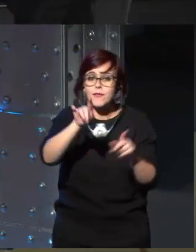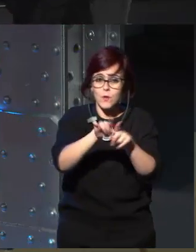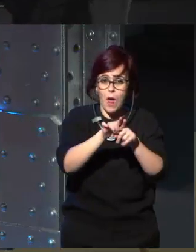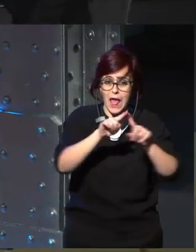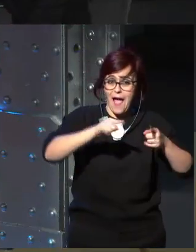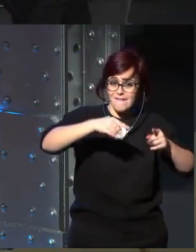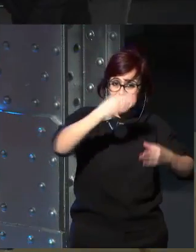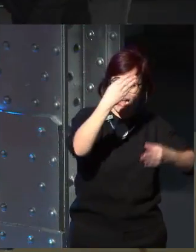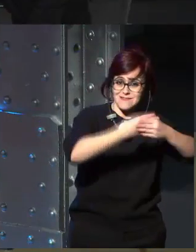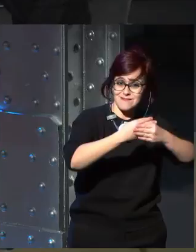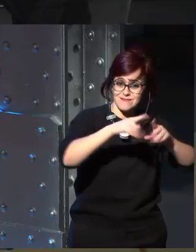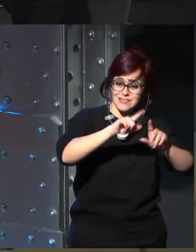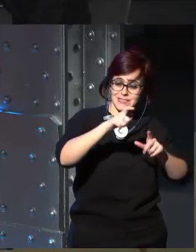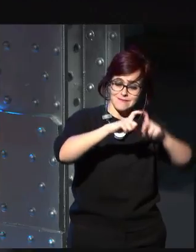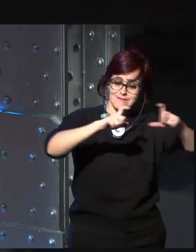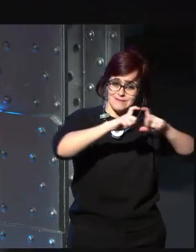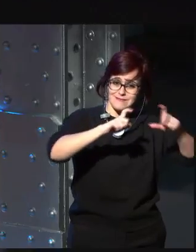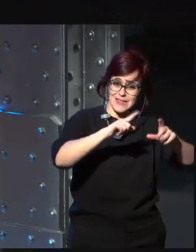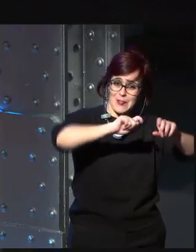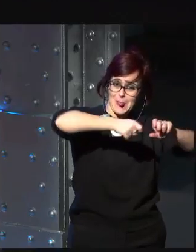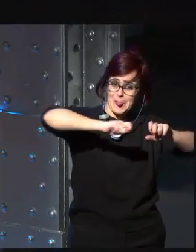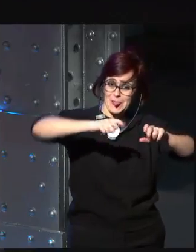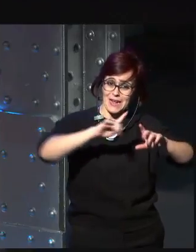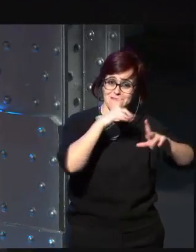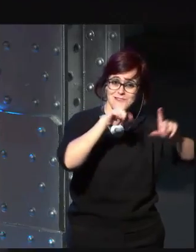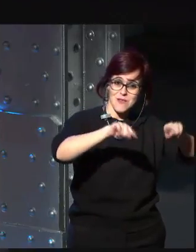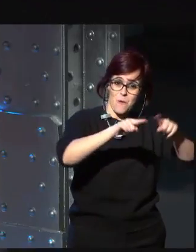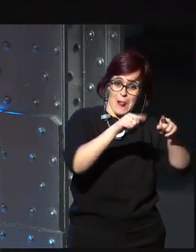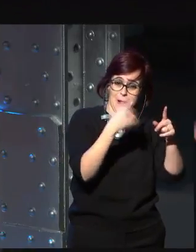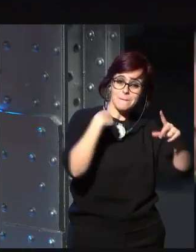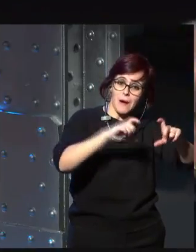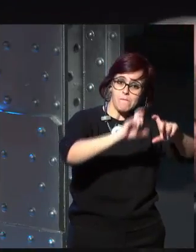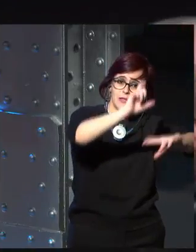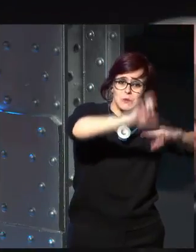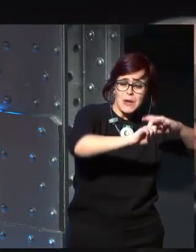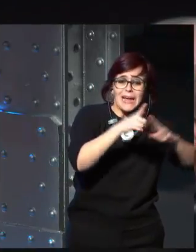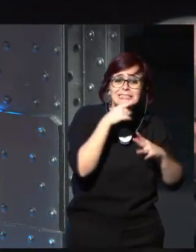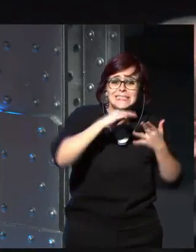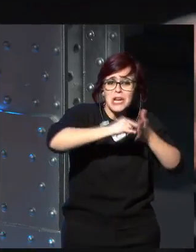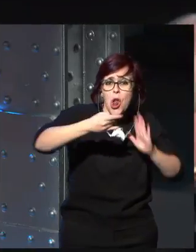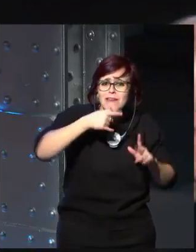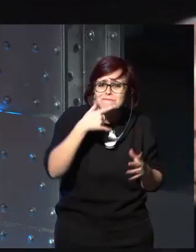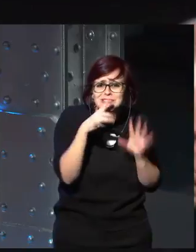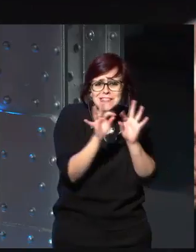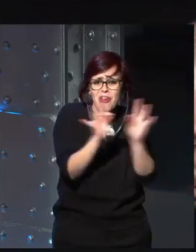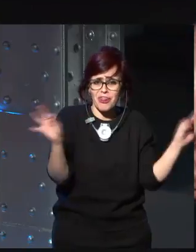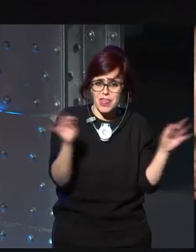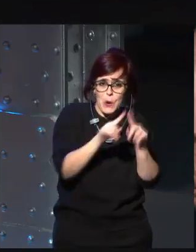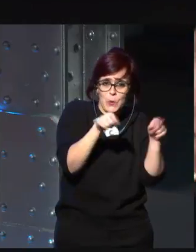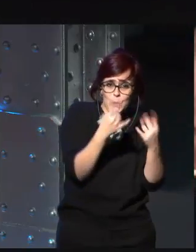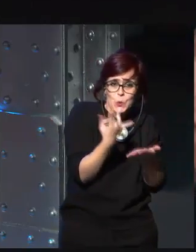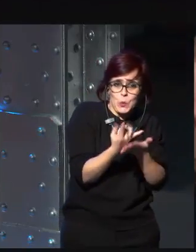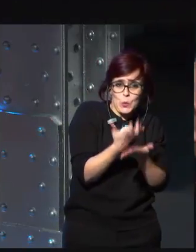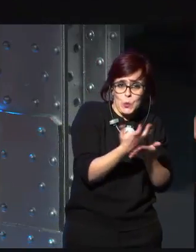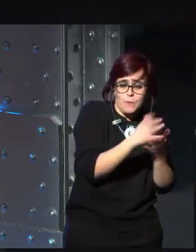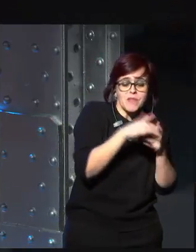them is so simple that they're going to be able to be played in hundreds of years. I mean, if I had to pick one of the most amazing facts that I